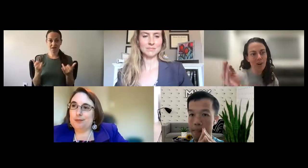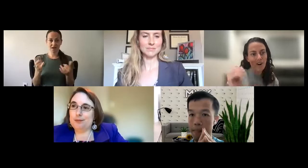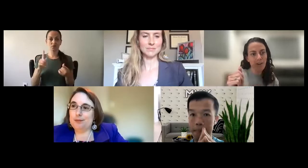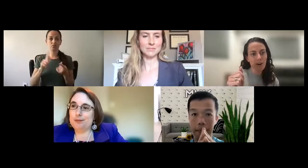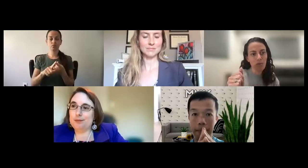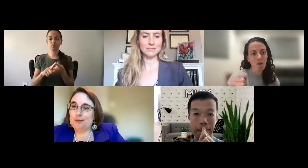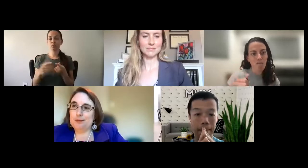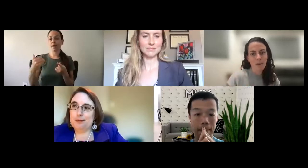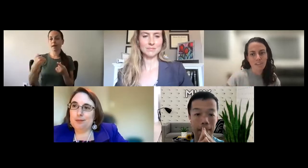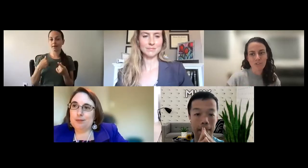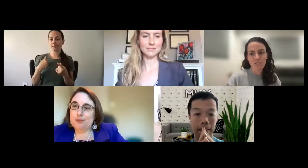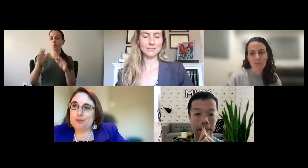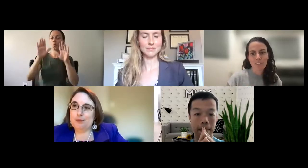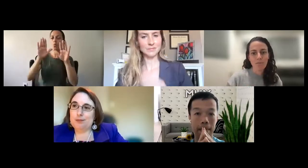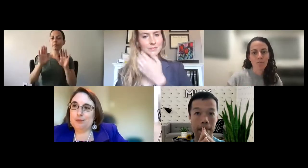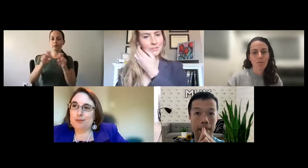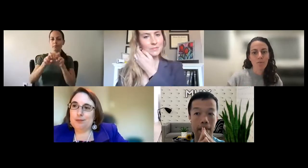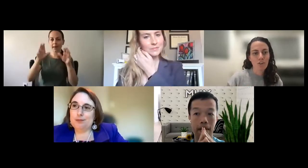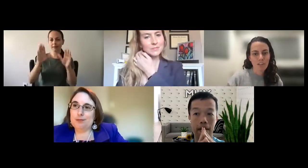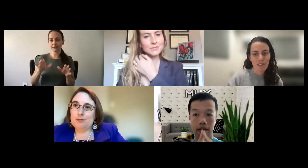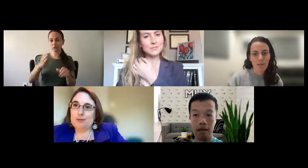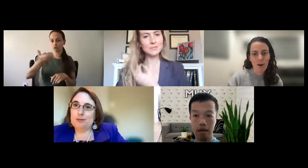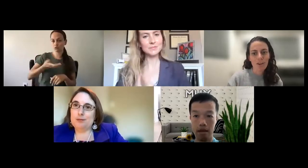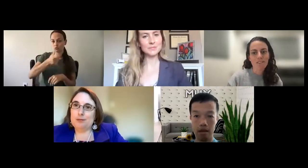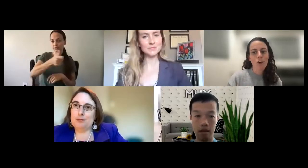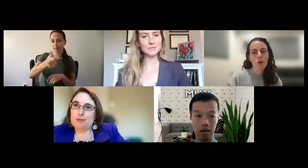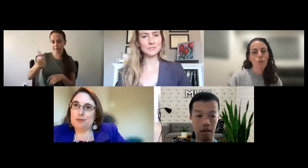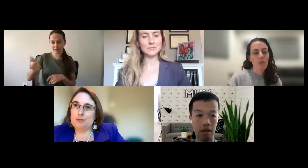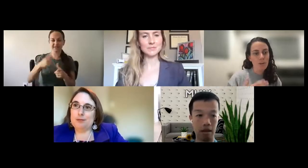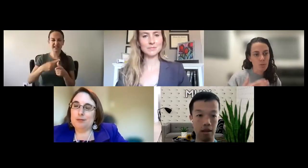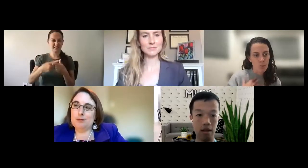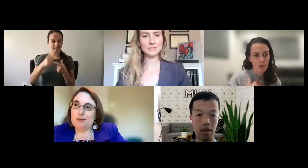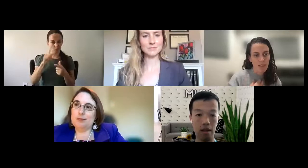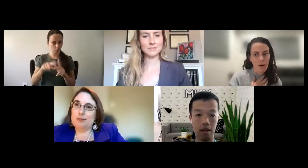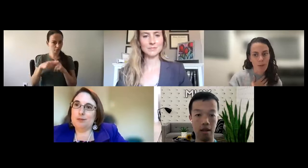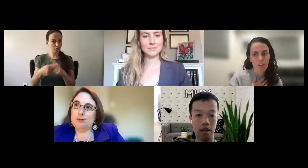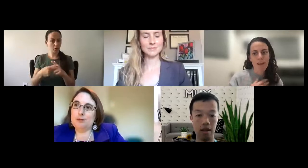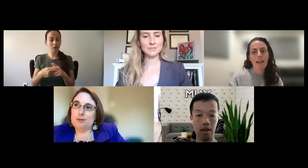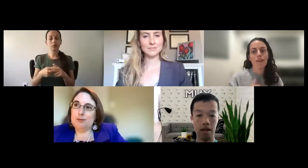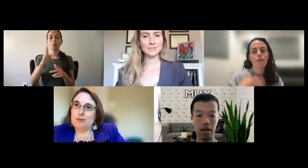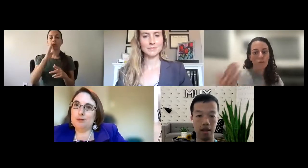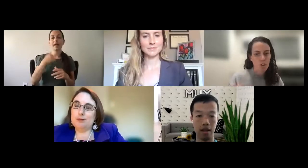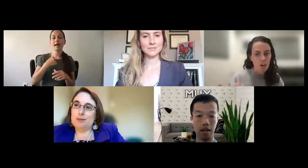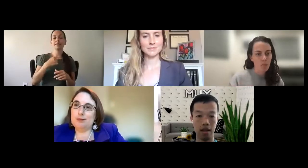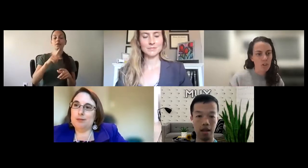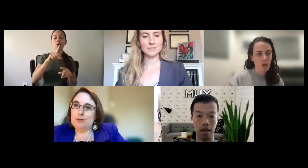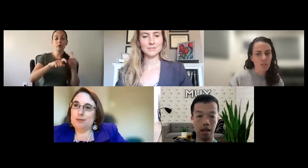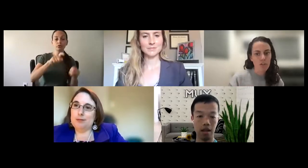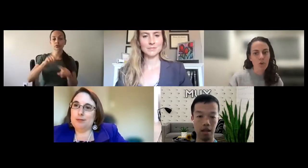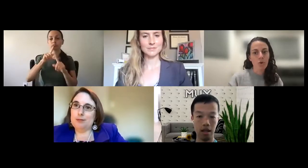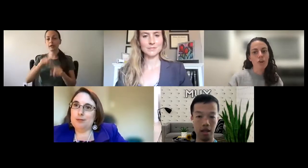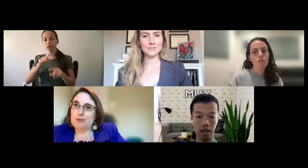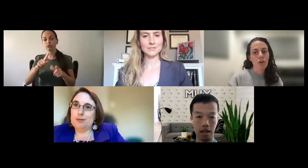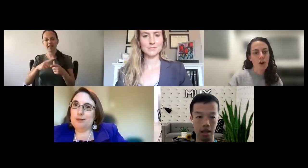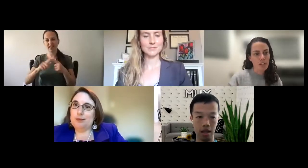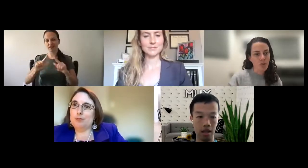have our wonderful panelists introduce themselves before turning to their remarks. We'll then do some Q&A that I'll moderate, and then we'll turn it over to all of